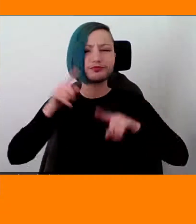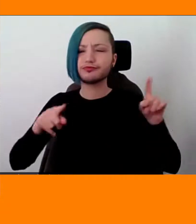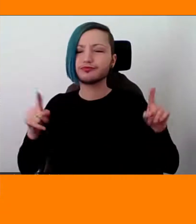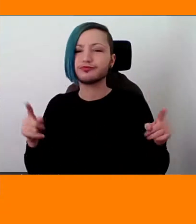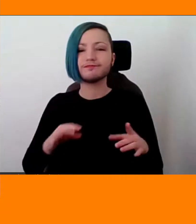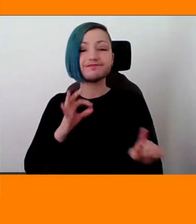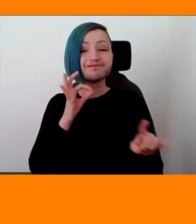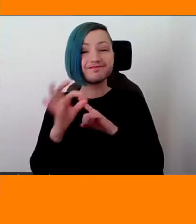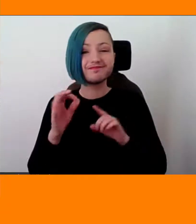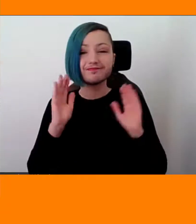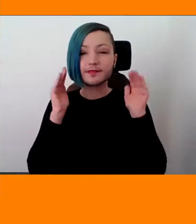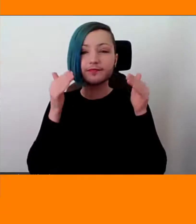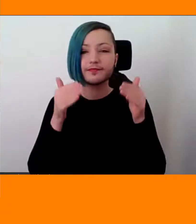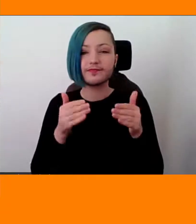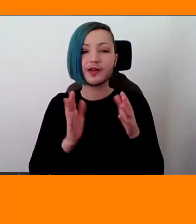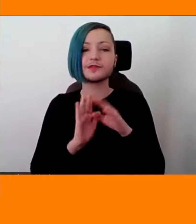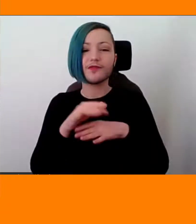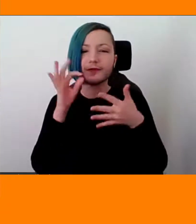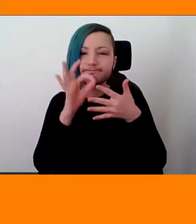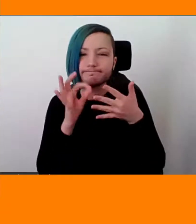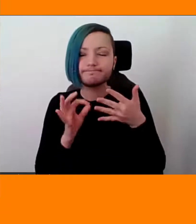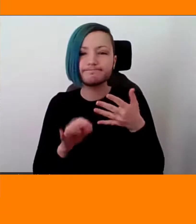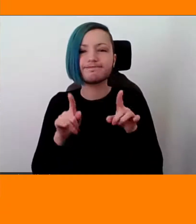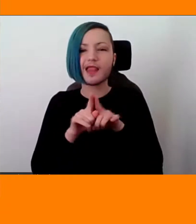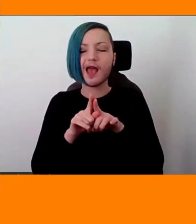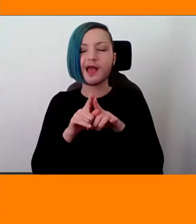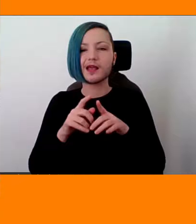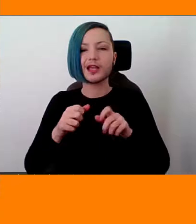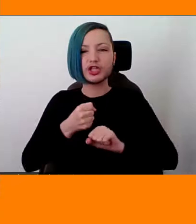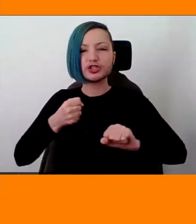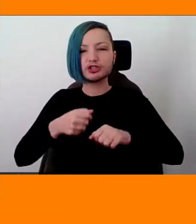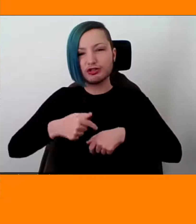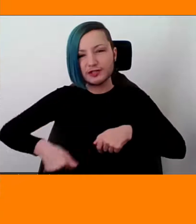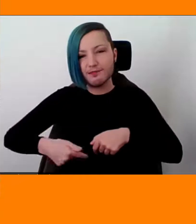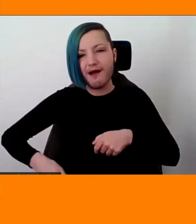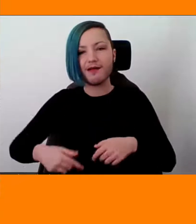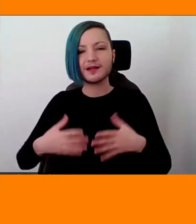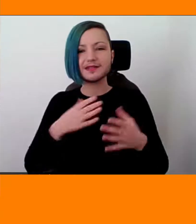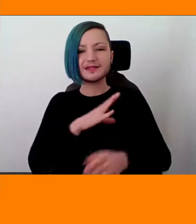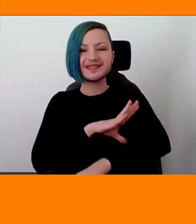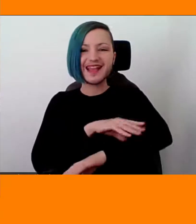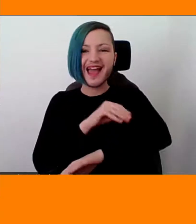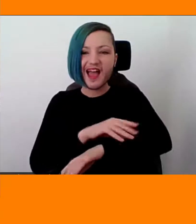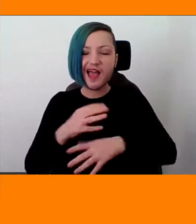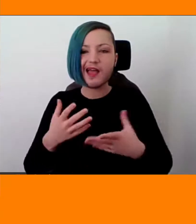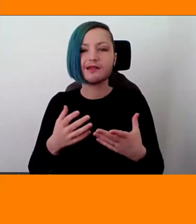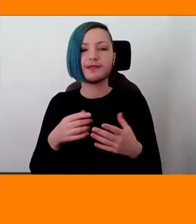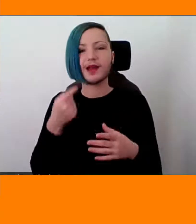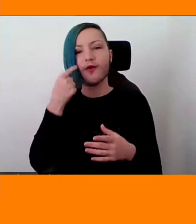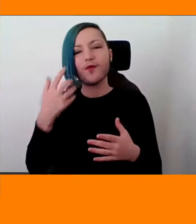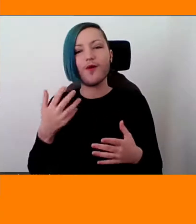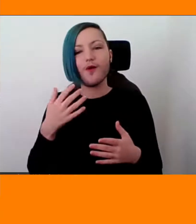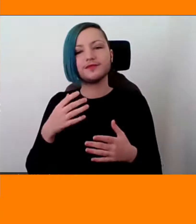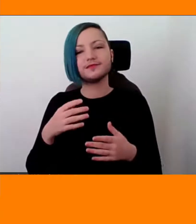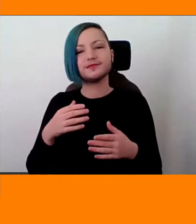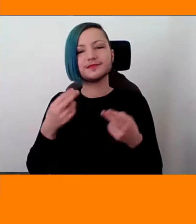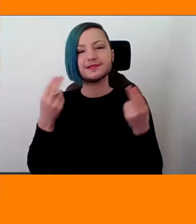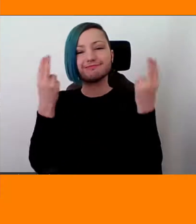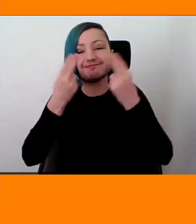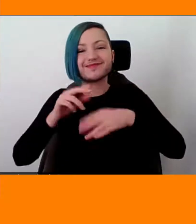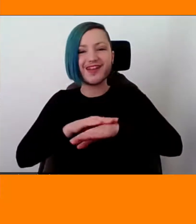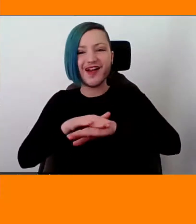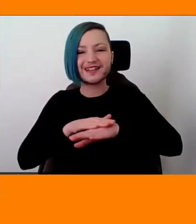her focus on detail in stretch marks, body hair, and of course, glorious melanin.